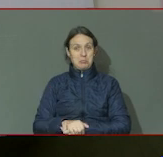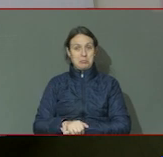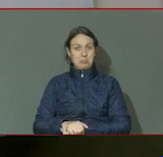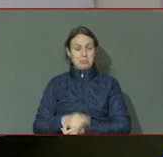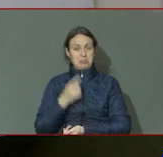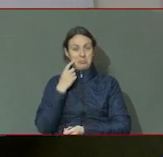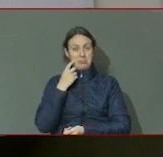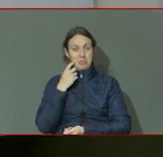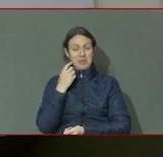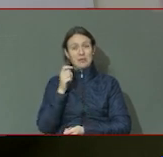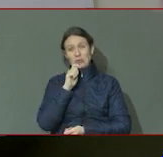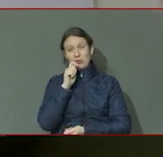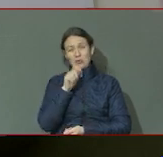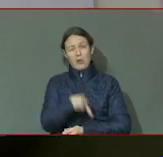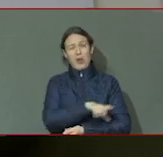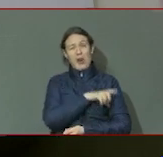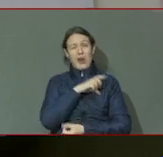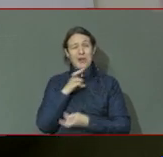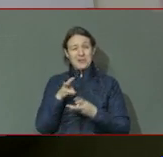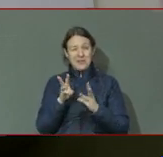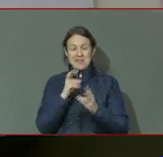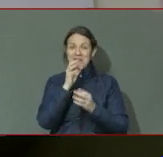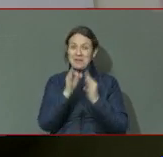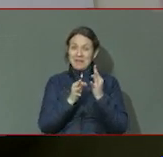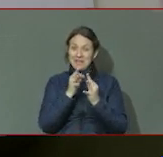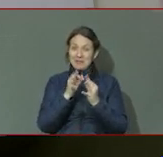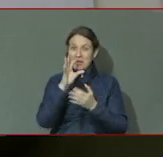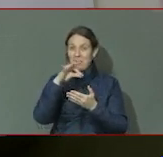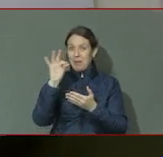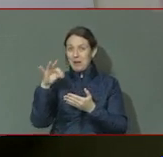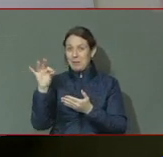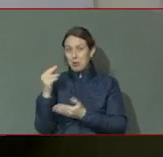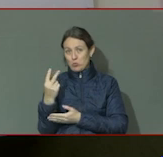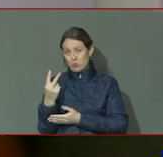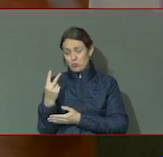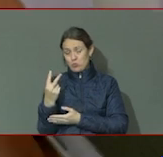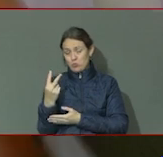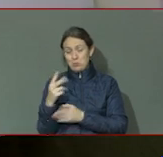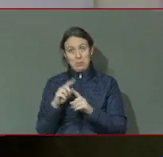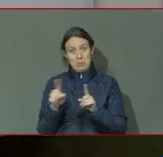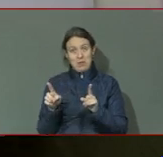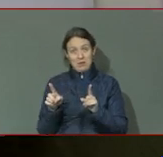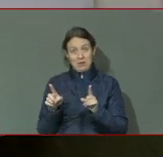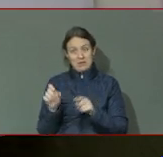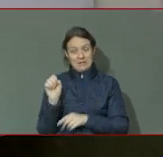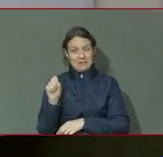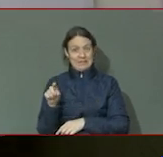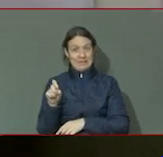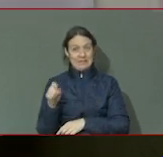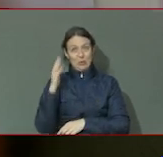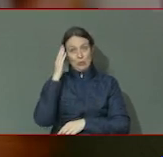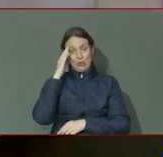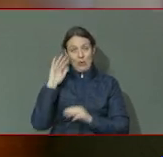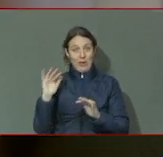was now a long way to tell you just for 2 marks. Maybe you could have guessed, but that is the reason. How do I get